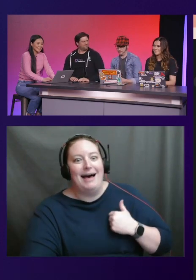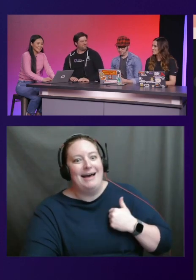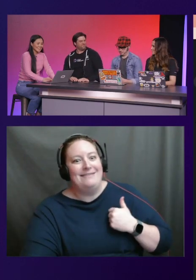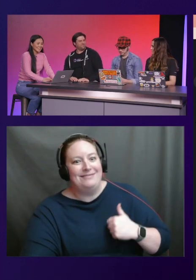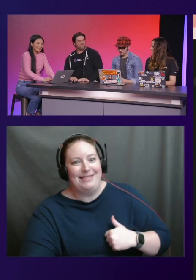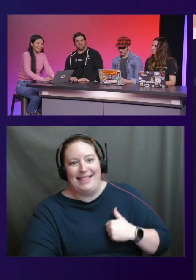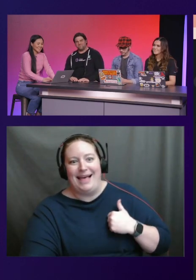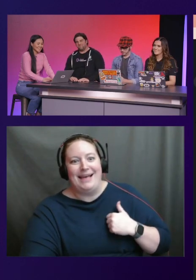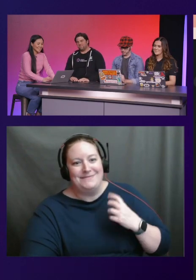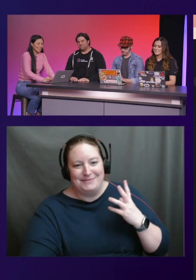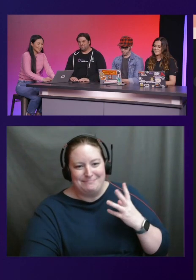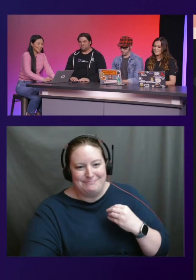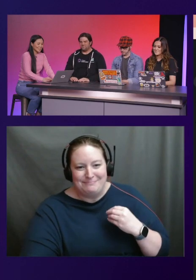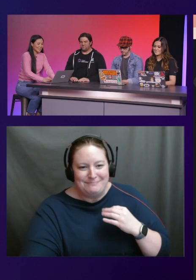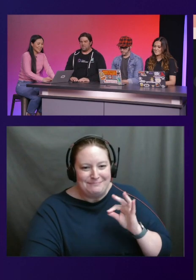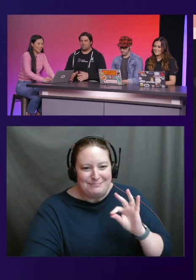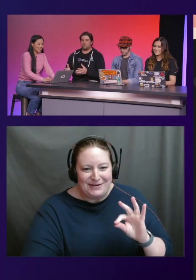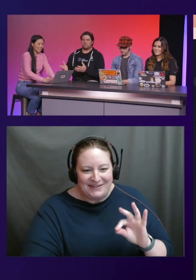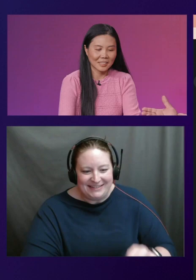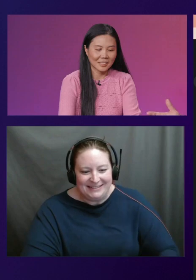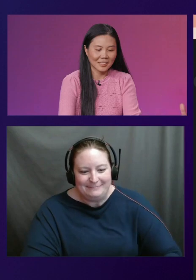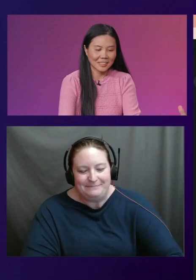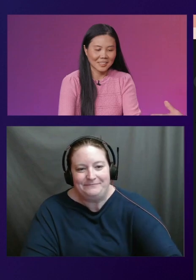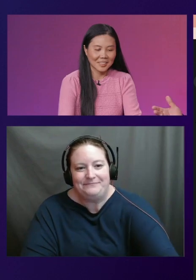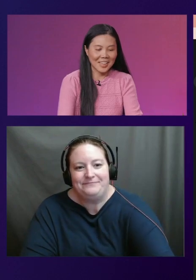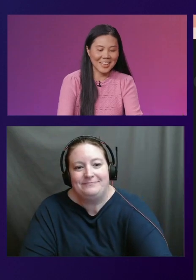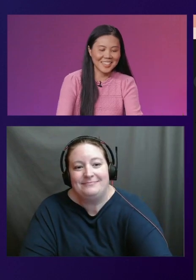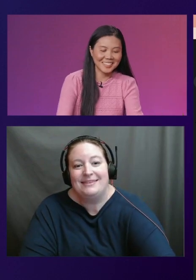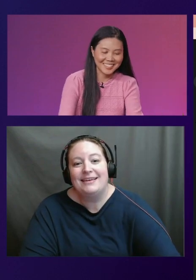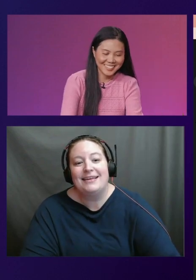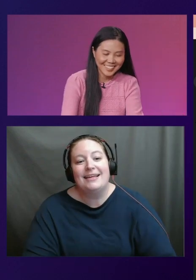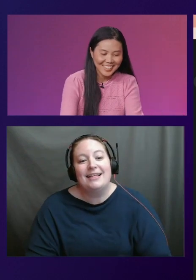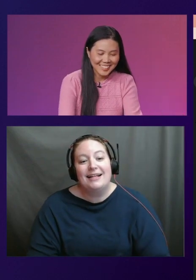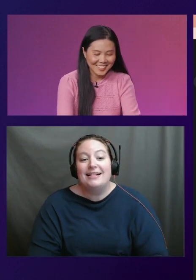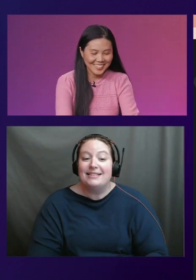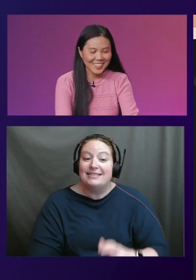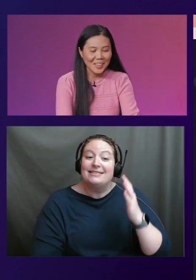Perfect. Okay. And that's why she's the expert.